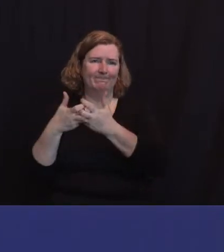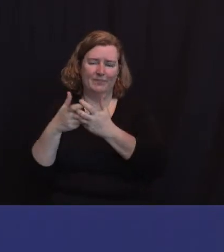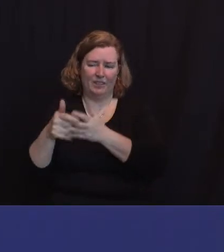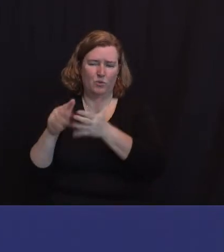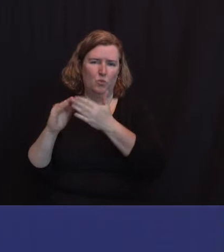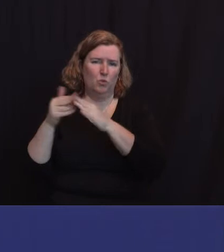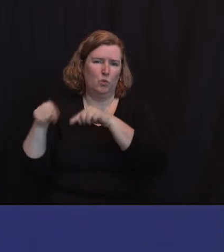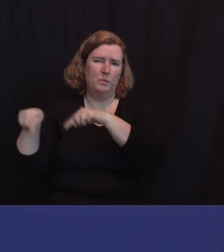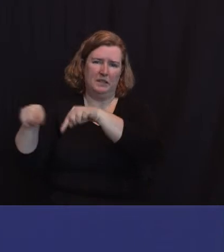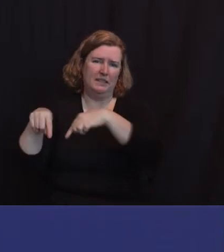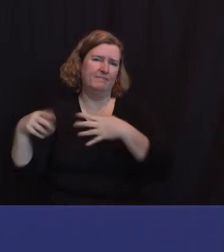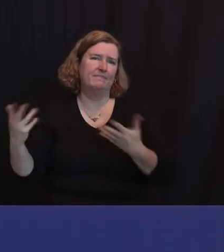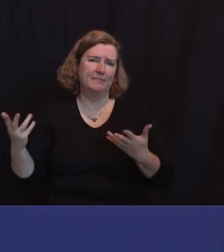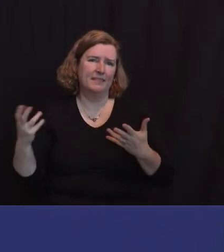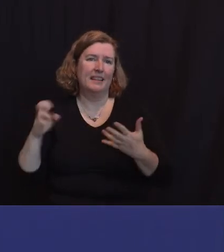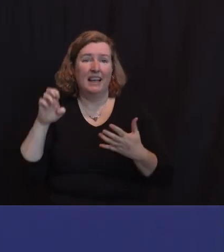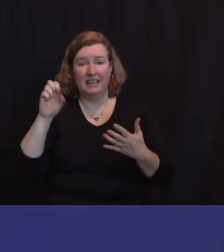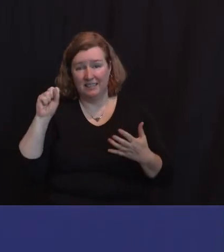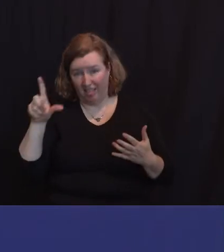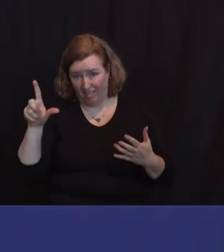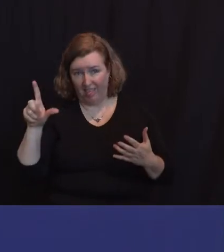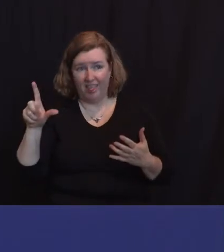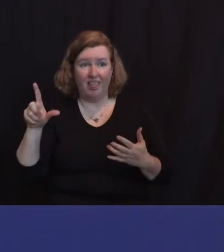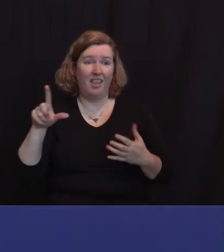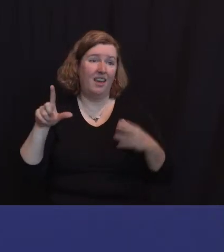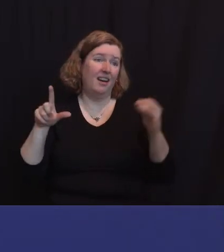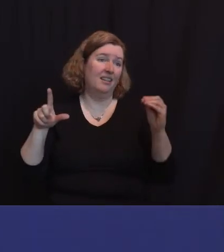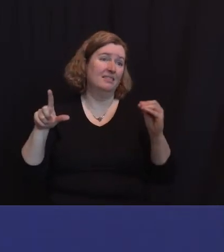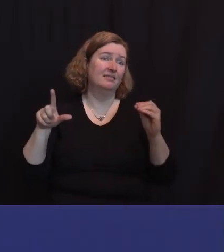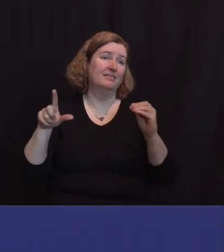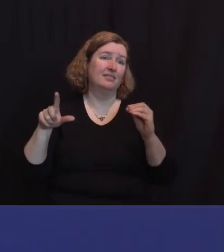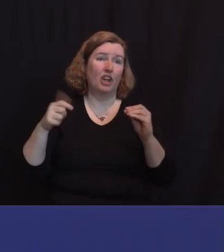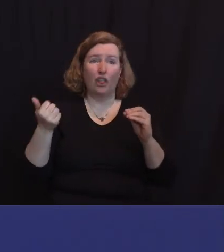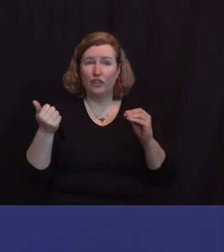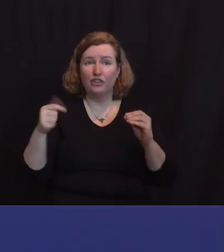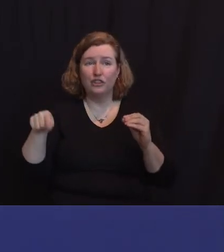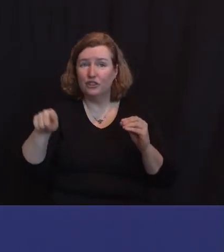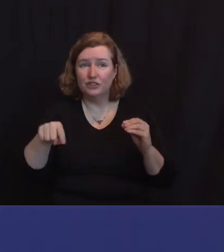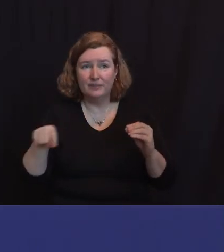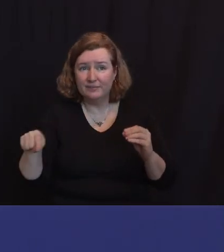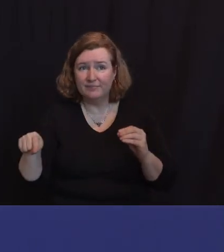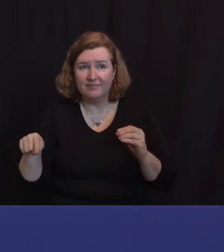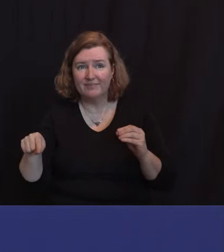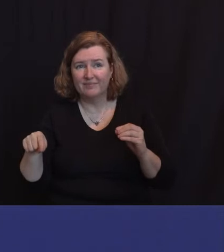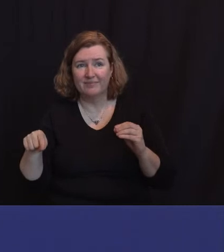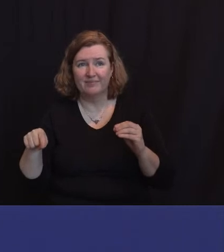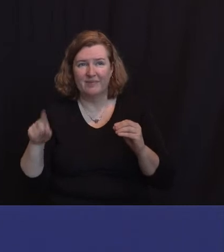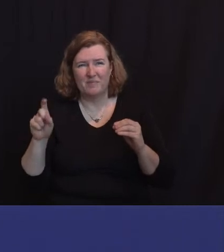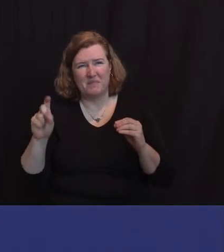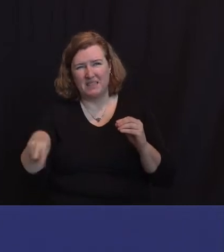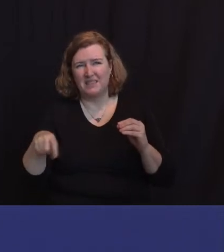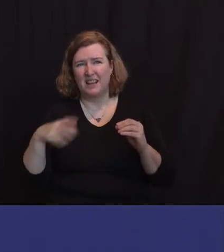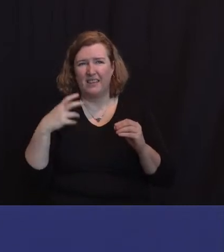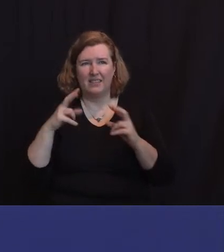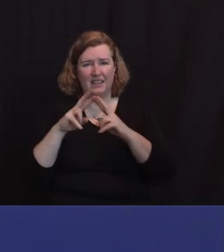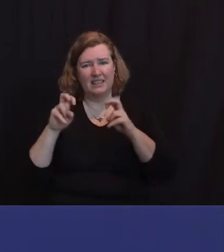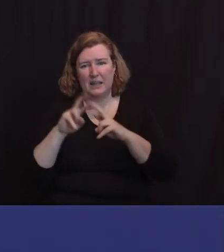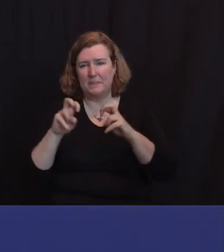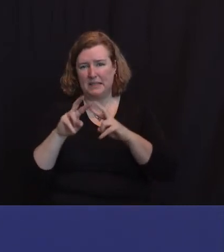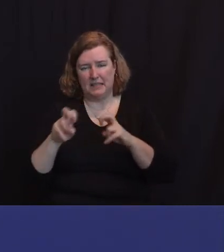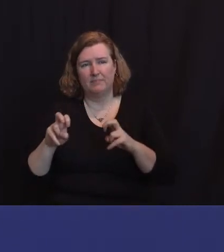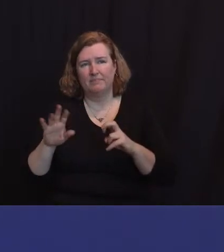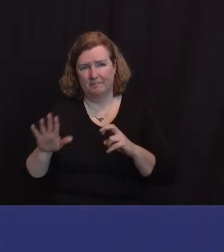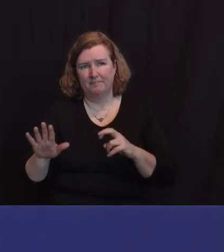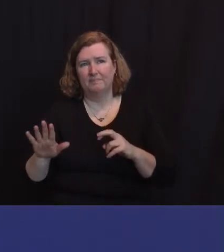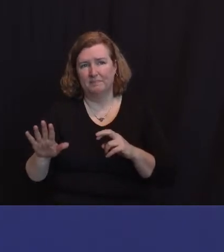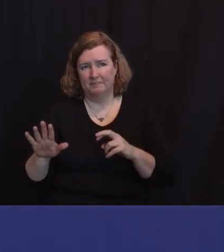those communities, to the best of my knowledge as I sit here today, will need to get their assessments done this spring. I can't tell you off the